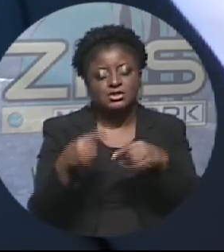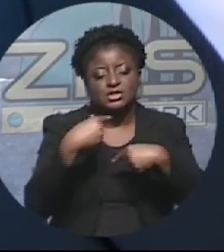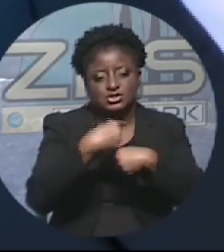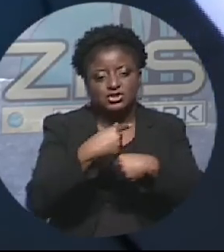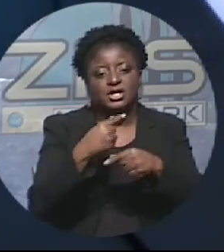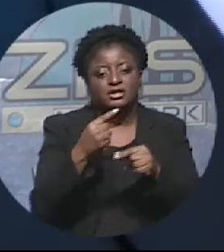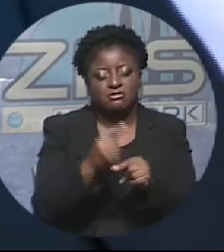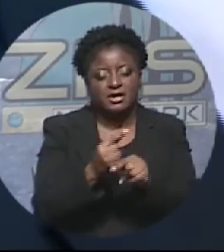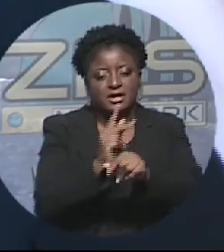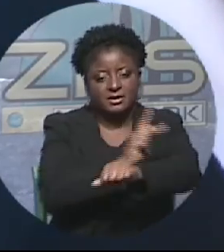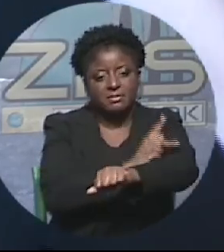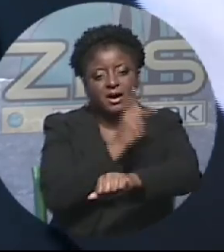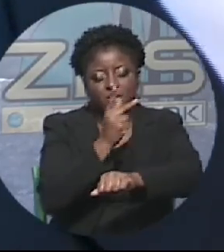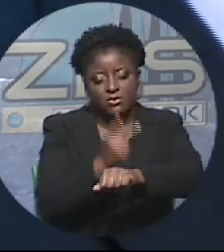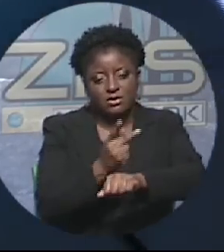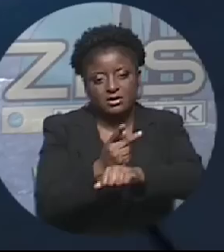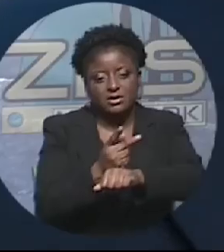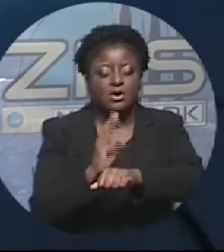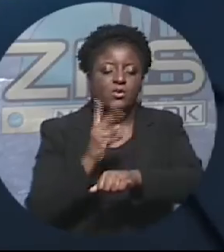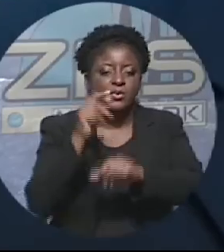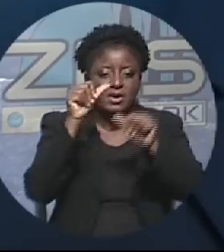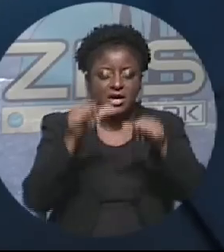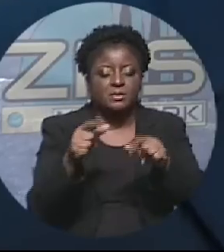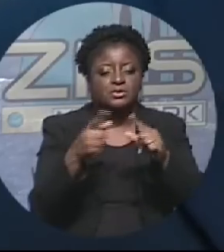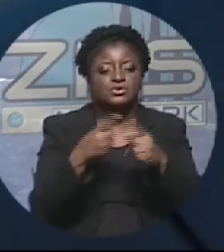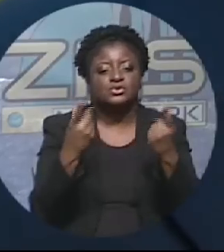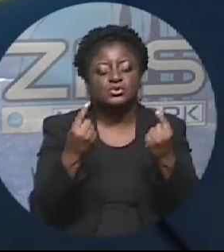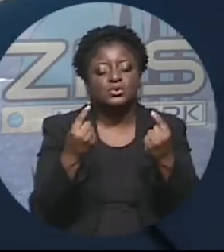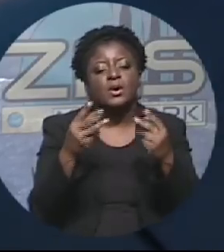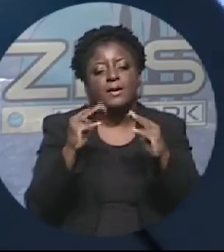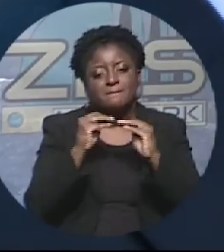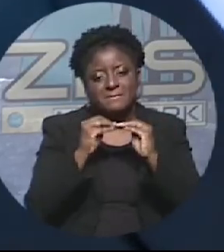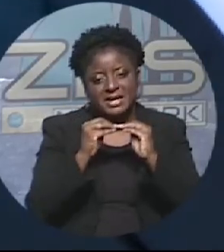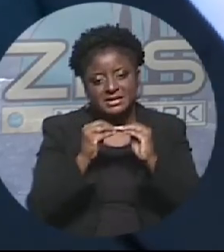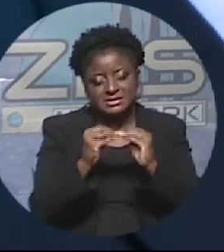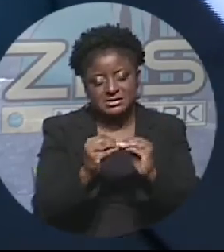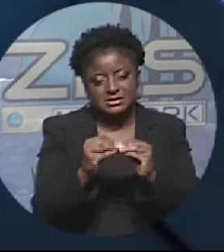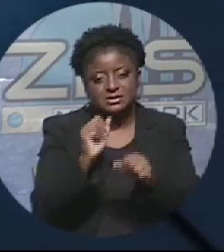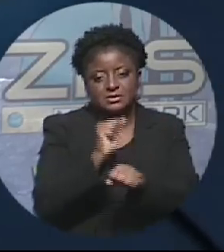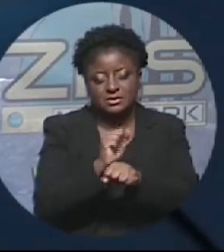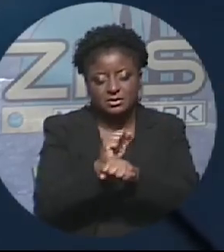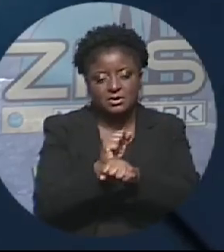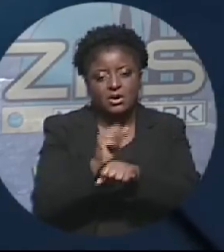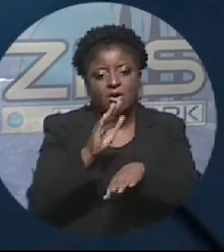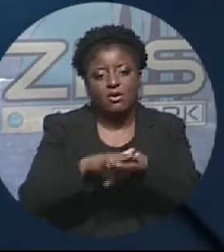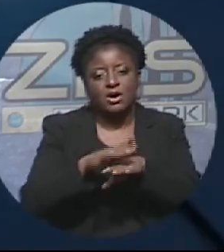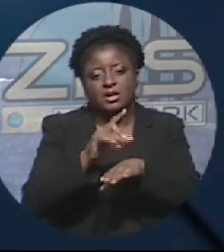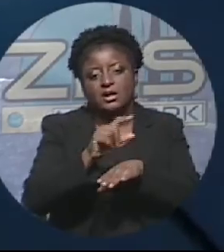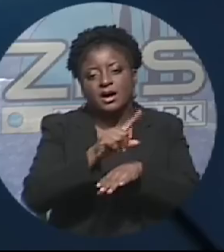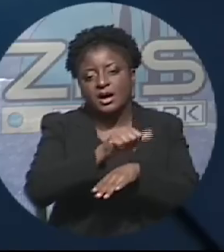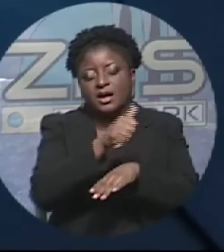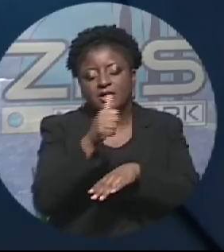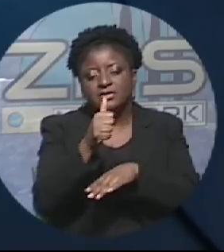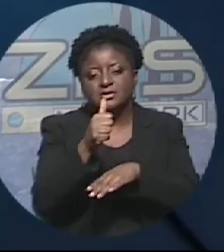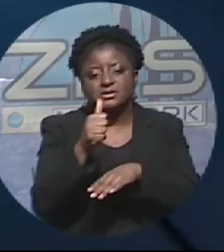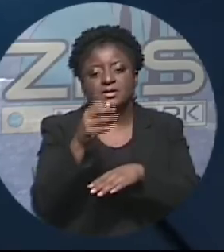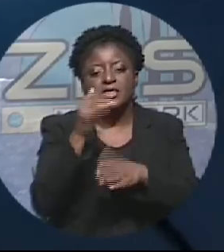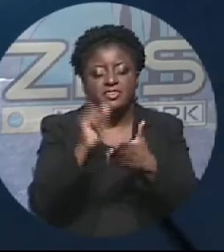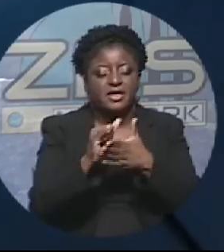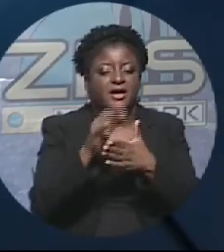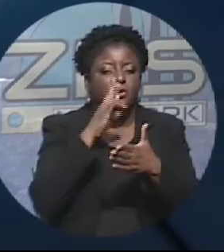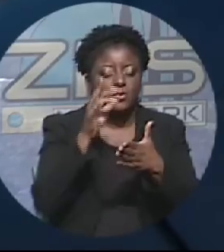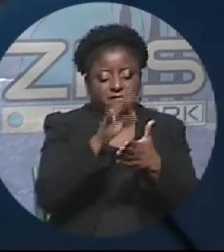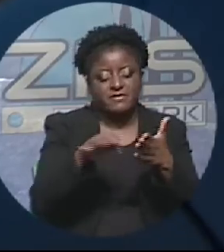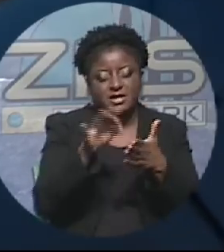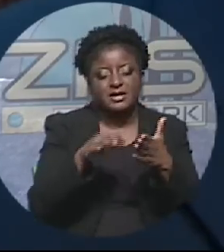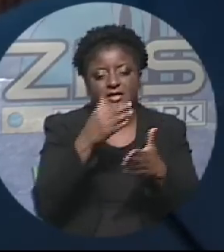to do some maintenance on one or two of the other engines that were failing, and they all have been